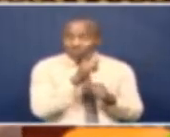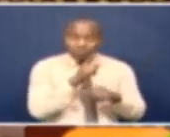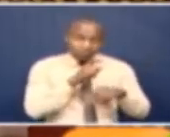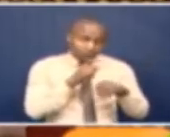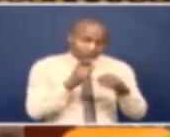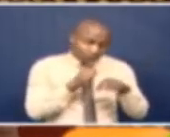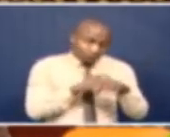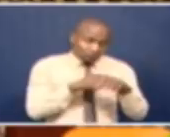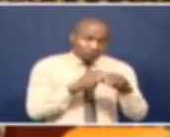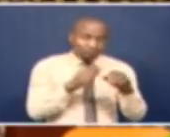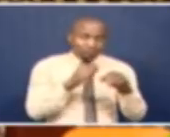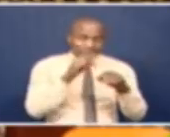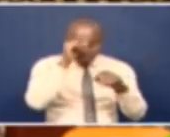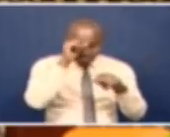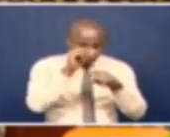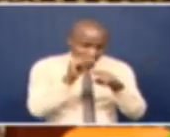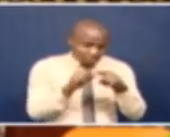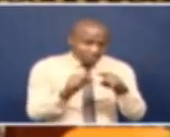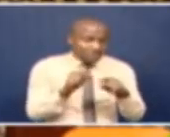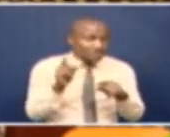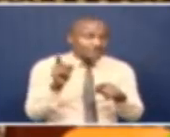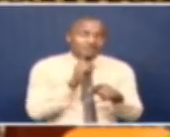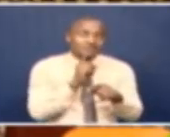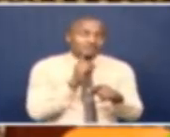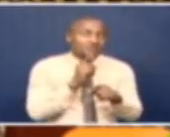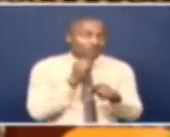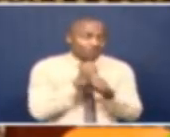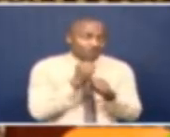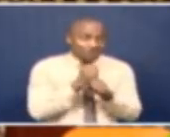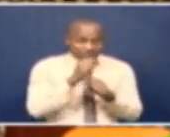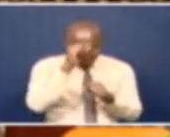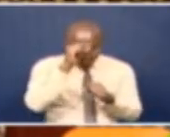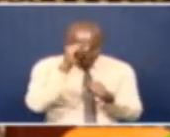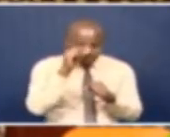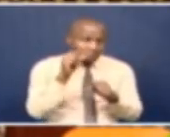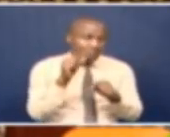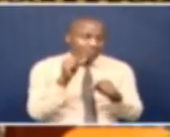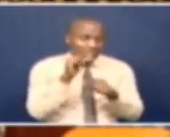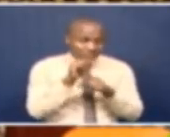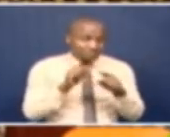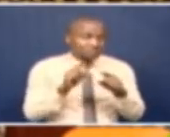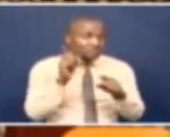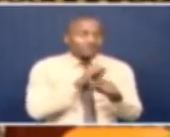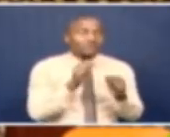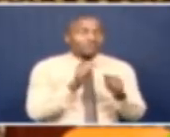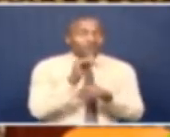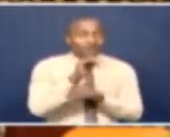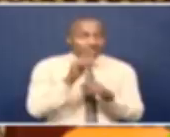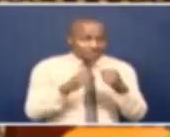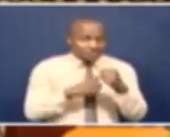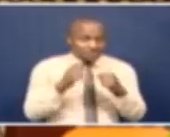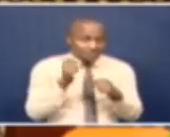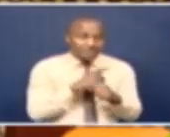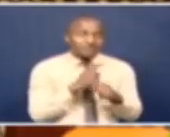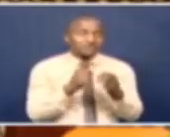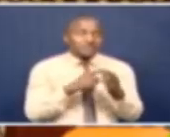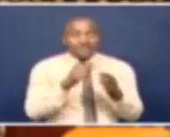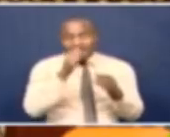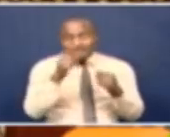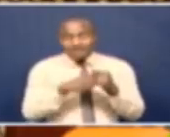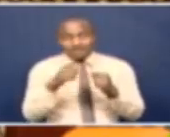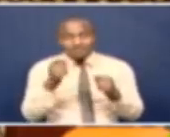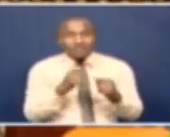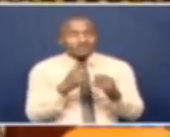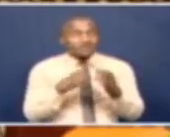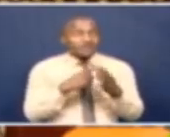Nusumkate, we're to a point where he's saying that the work of the Nusumkate is not over. They ask for another extension of 6 months and then another 6 months so